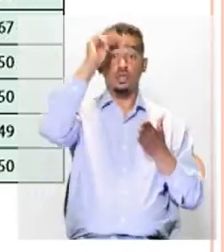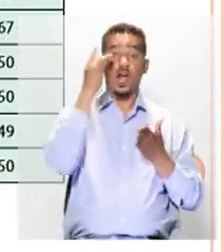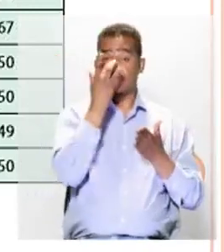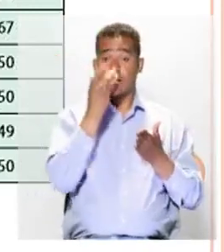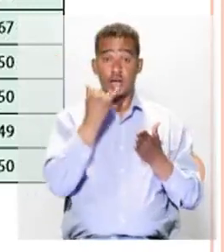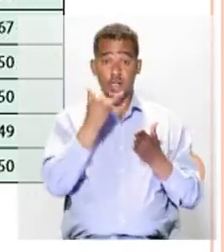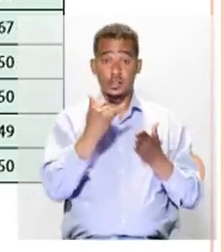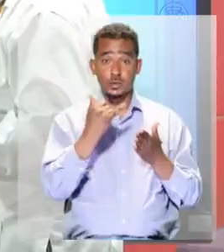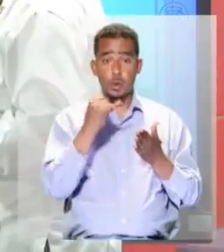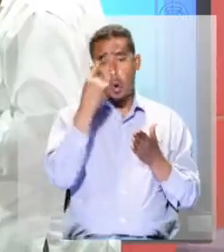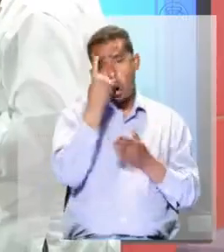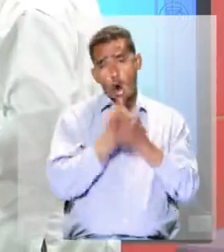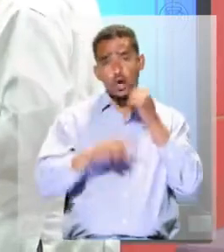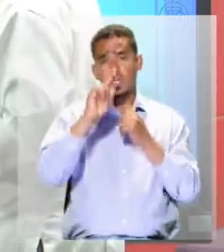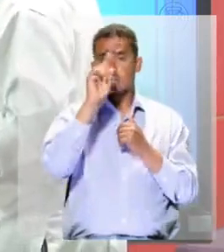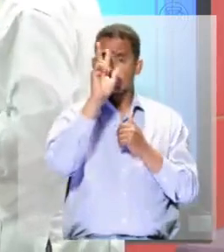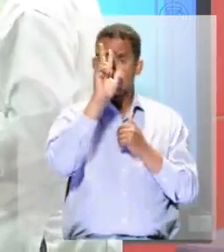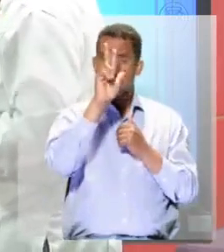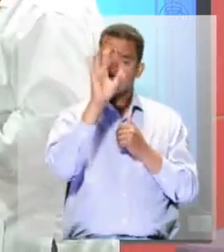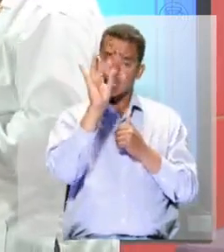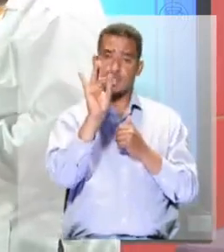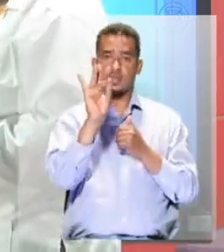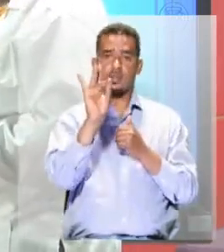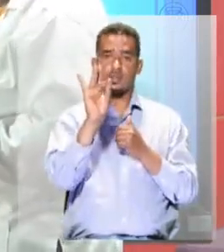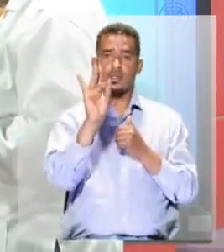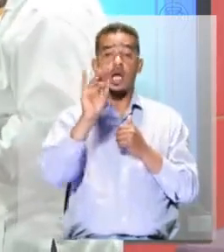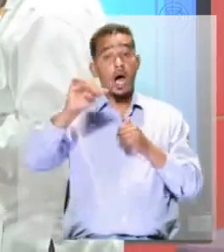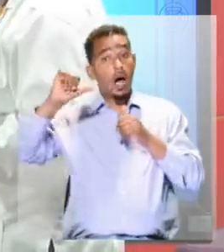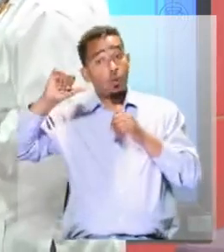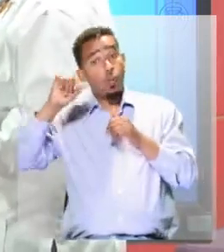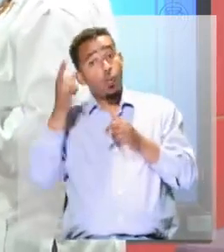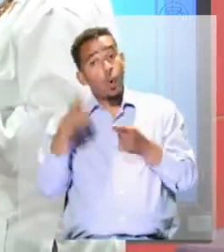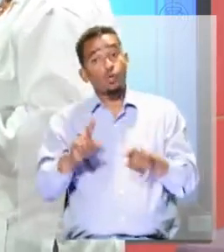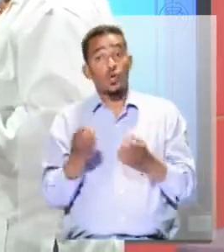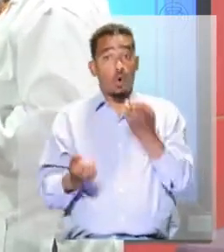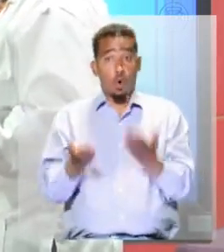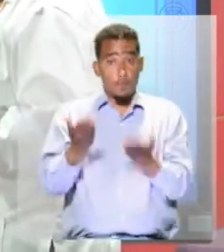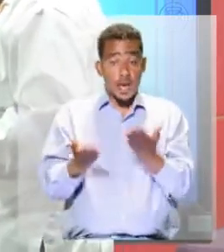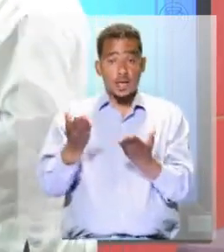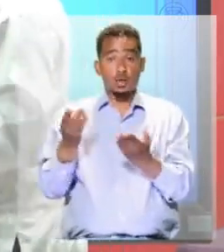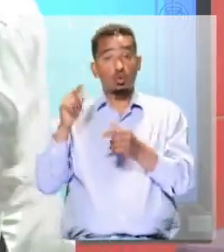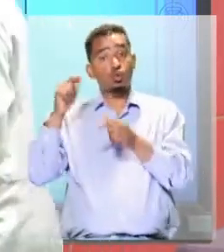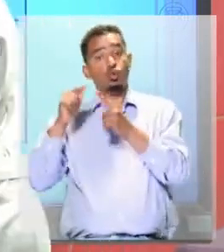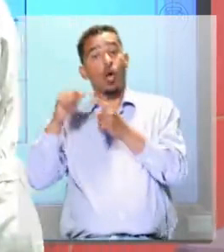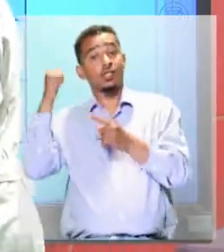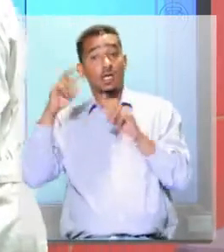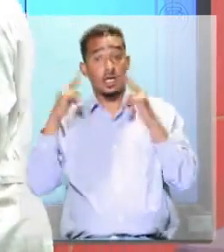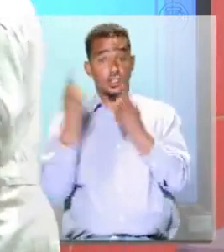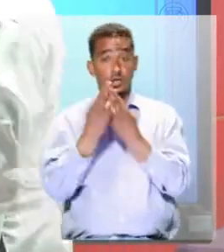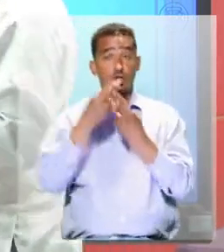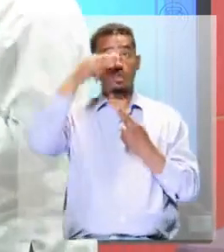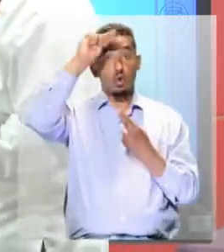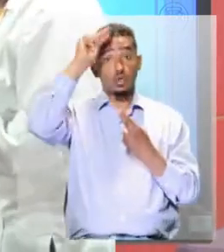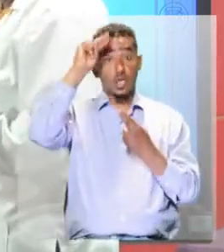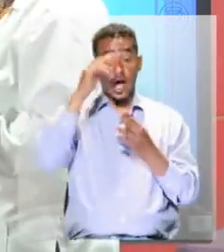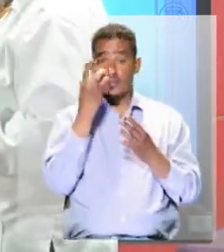Africa is only 38 when we compare to the other region of Africa. This shows that North Africa is